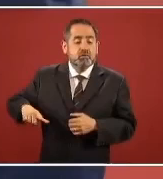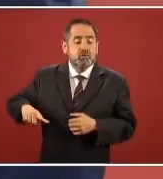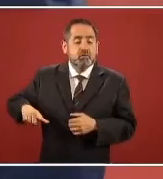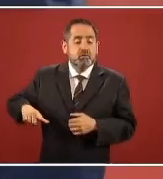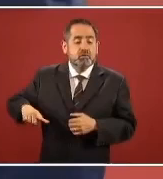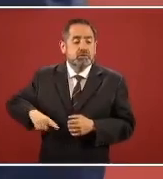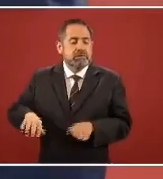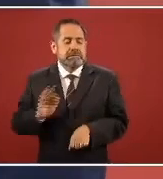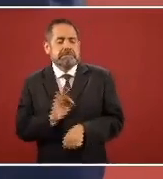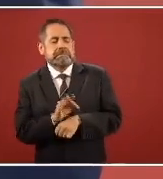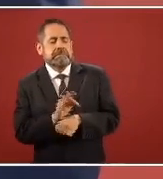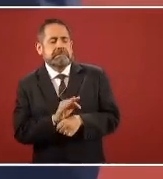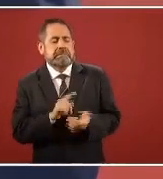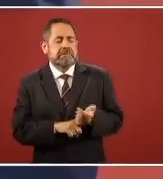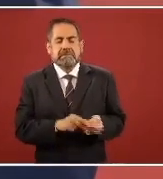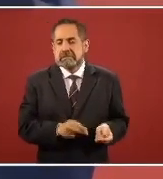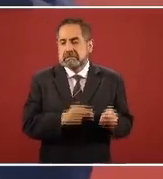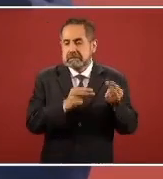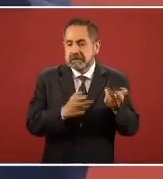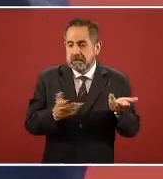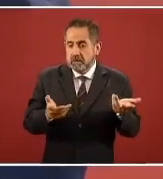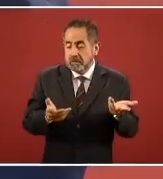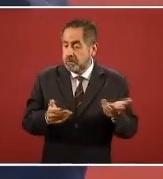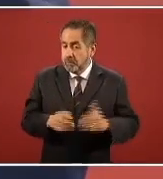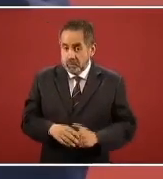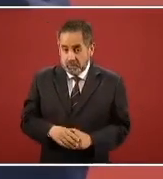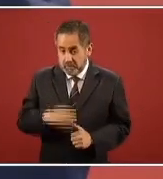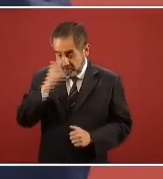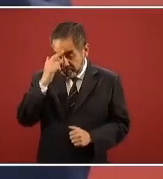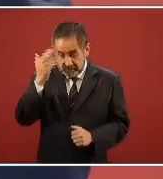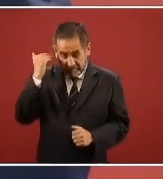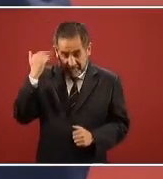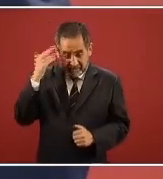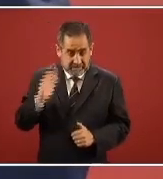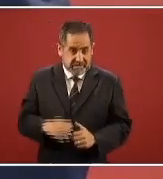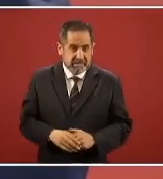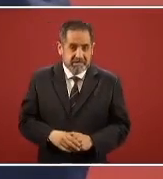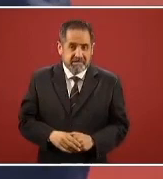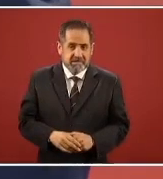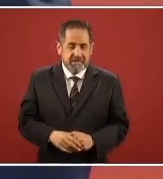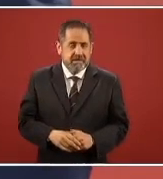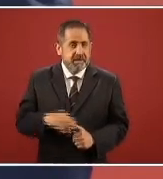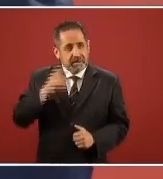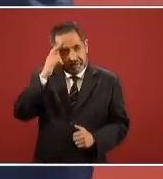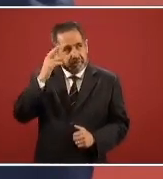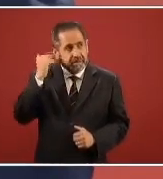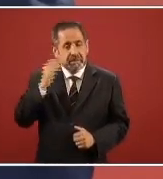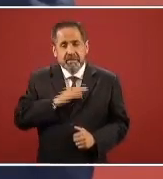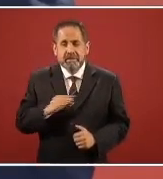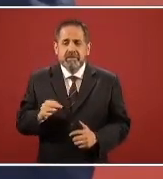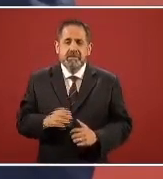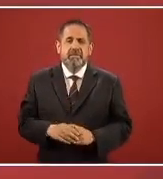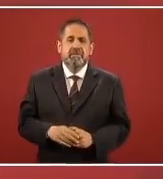higher ups. Estamos hablando. We're talking about. De